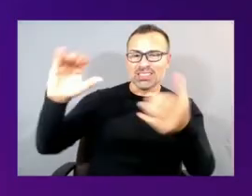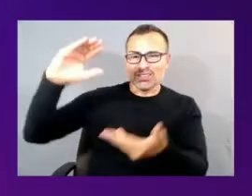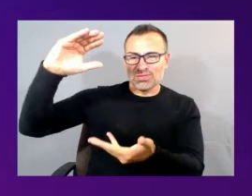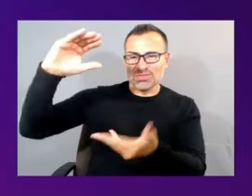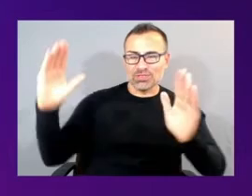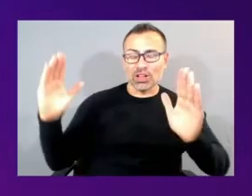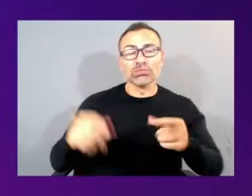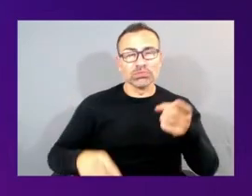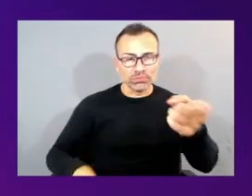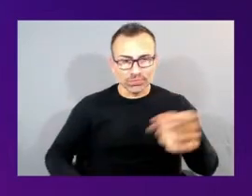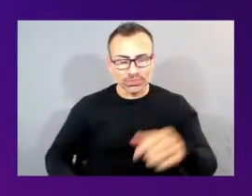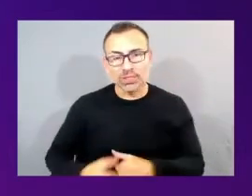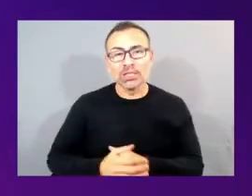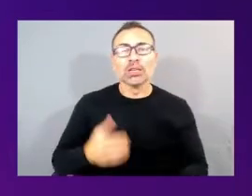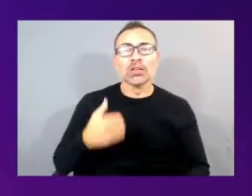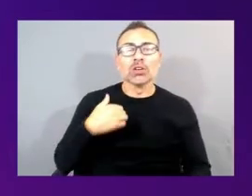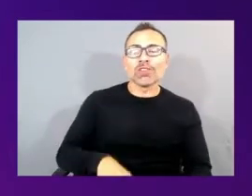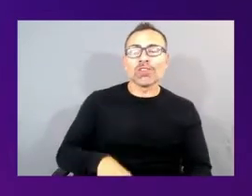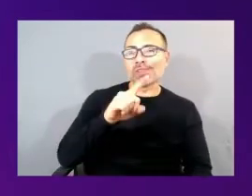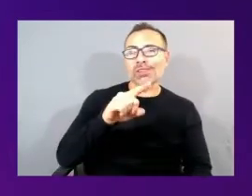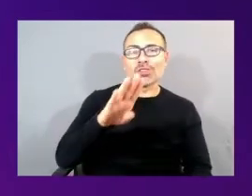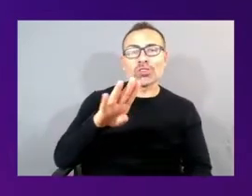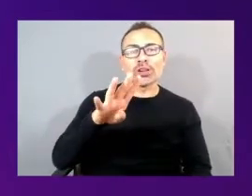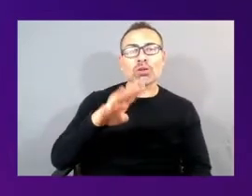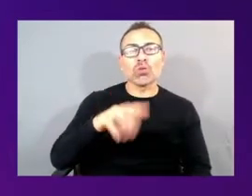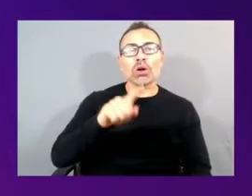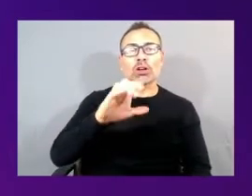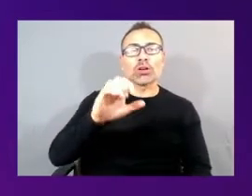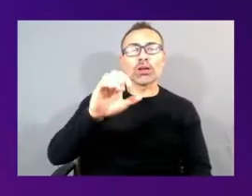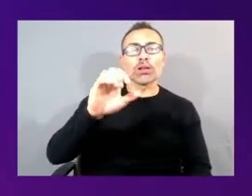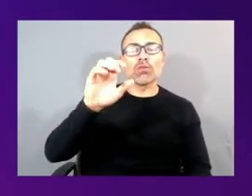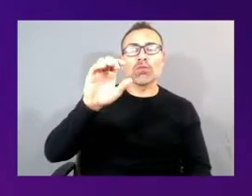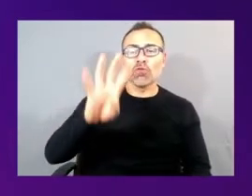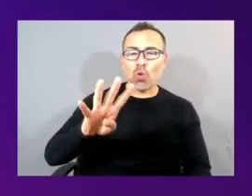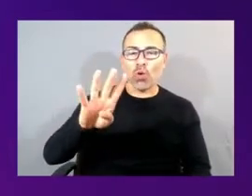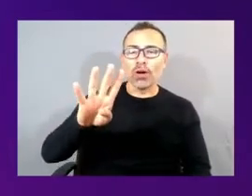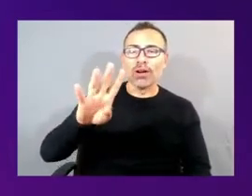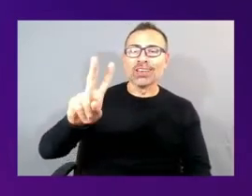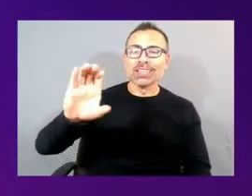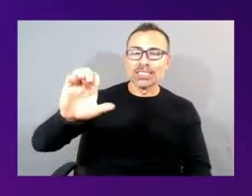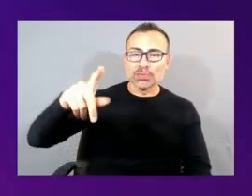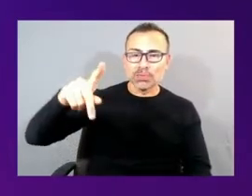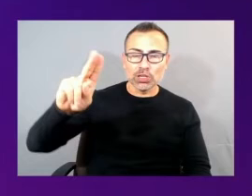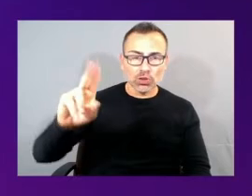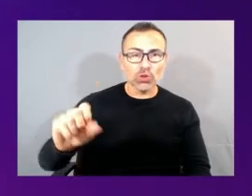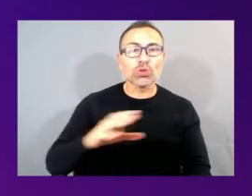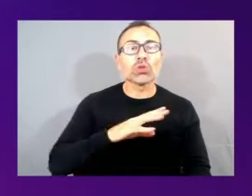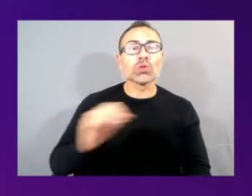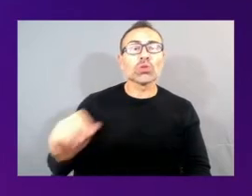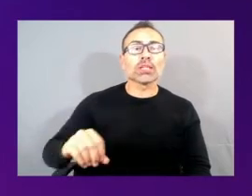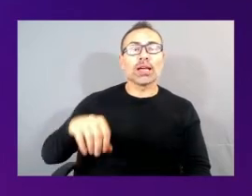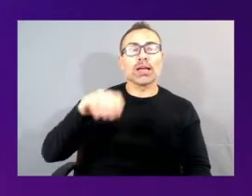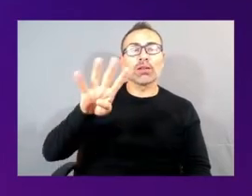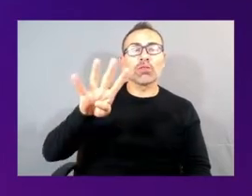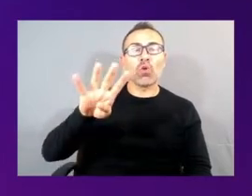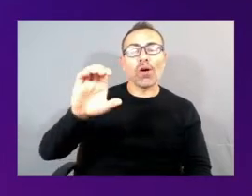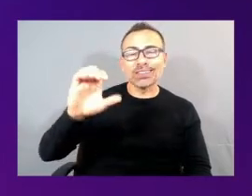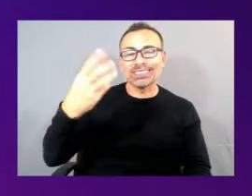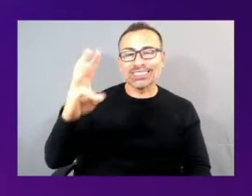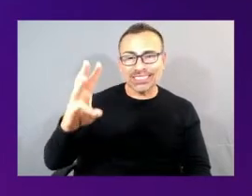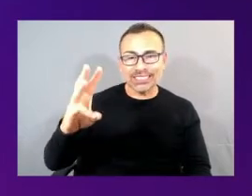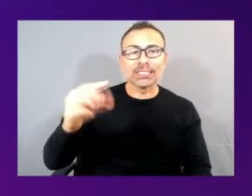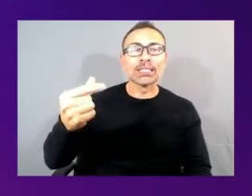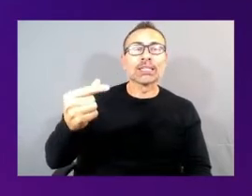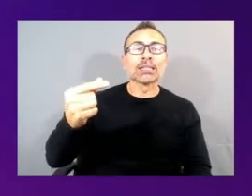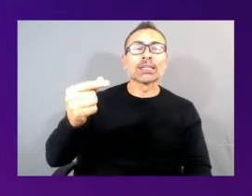vCPUs and 416 gigabits of RAM. So essentially, these are military spec, capable devices, and it can